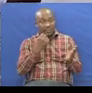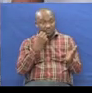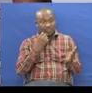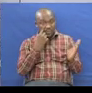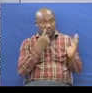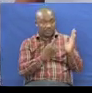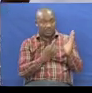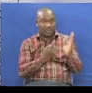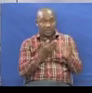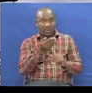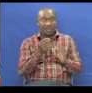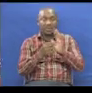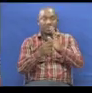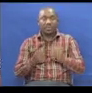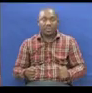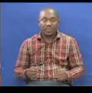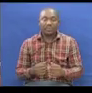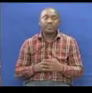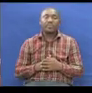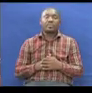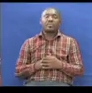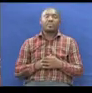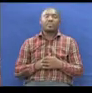One more example here. Example 2.